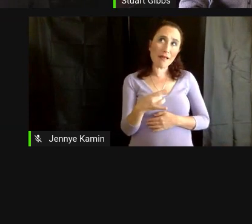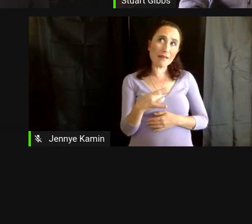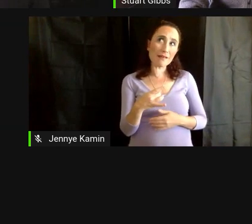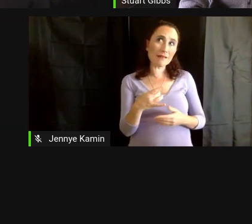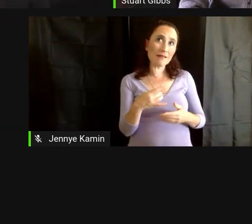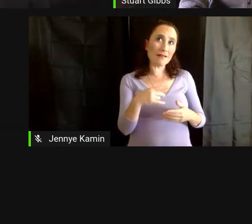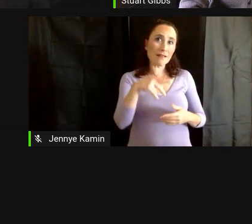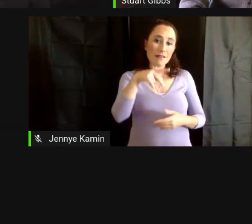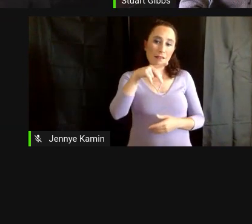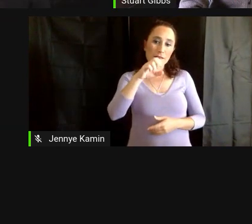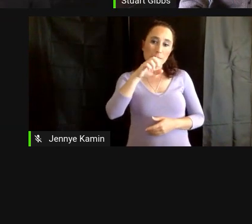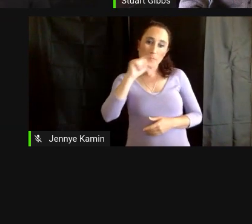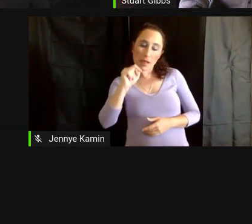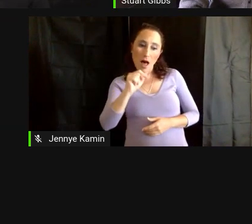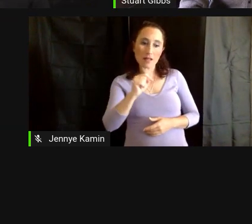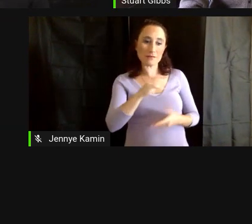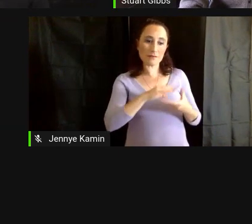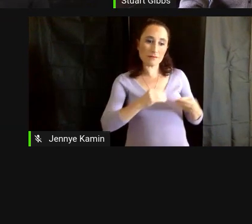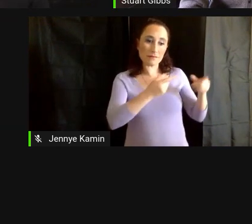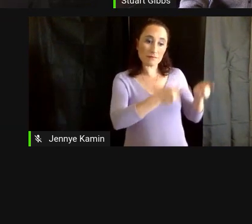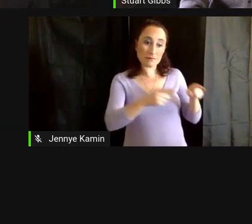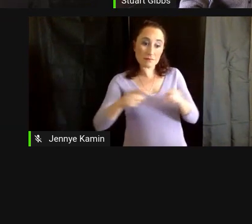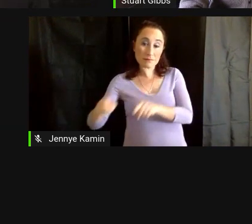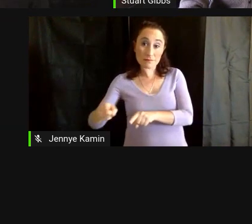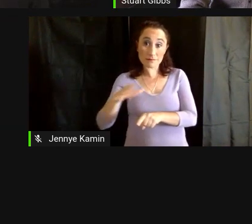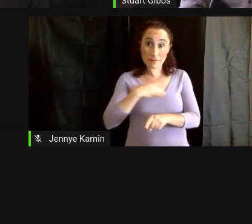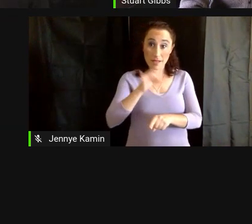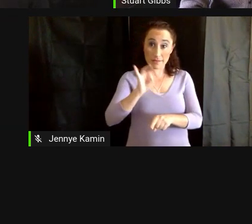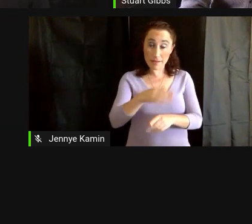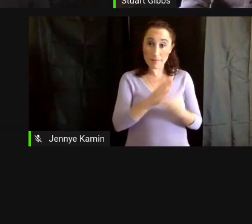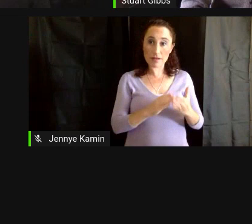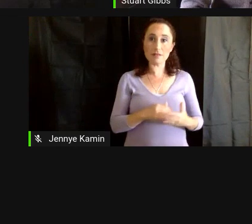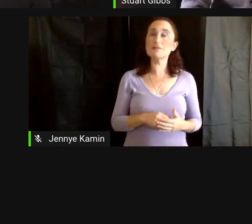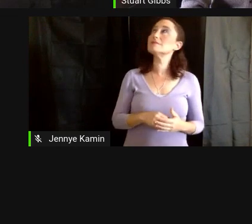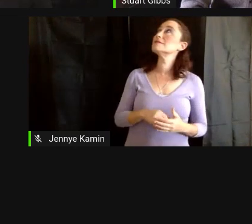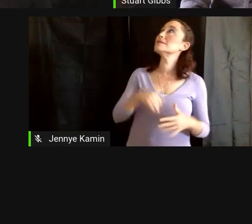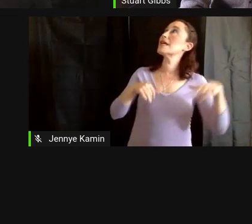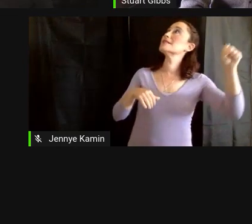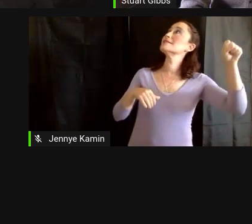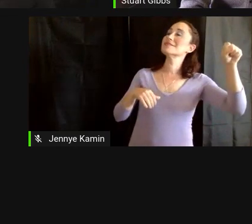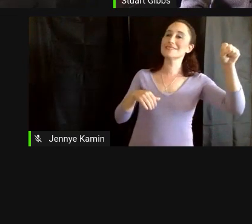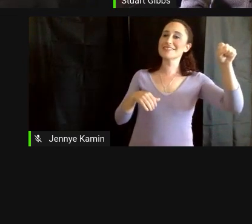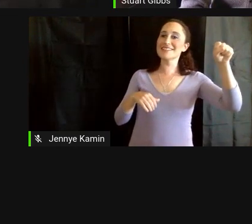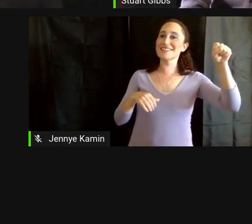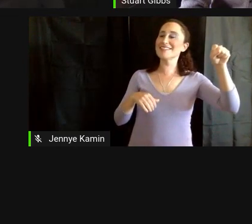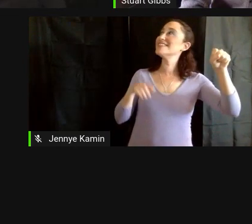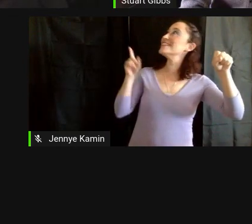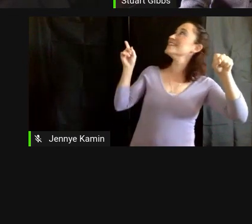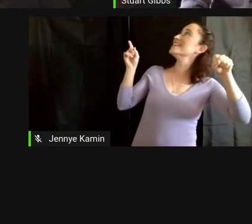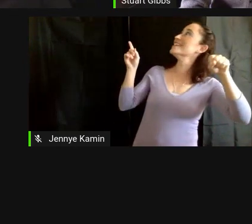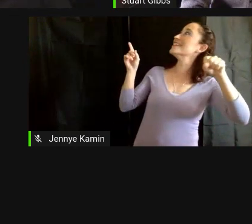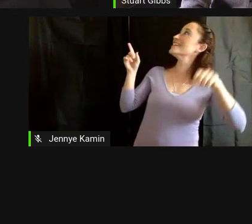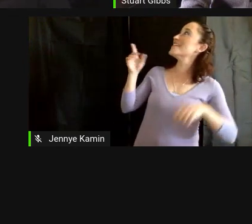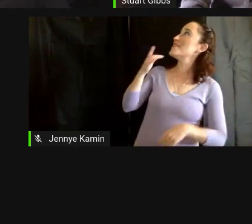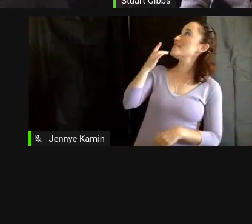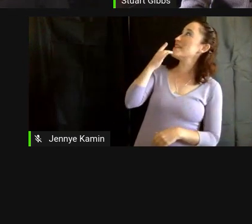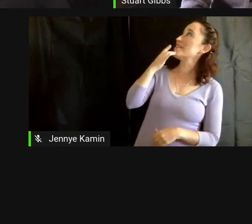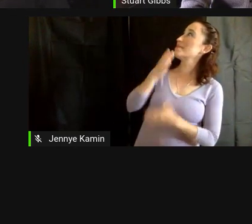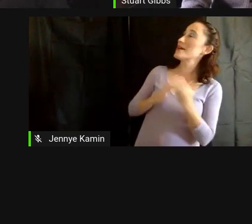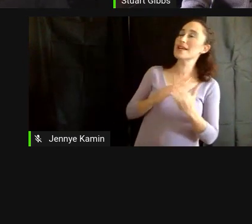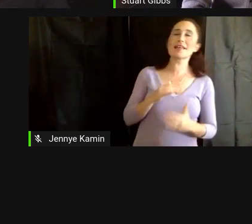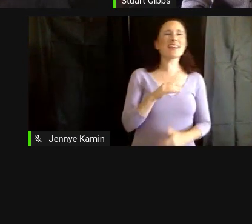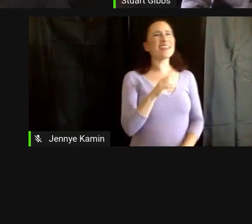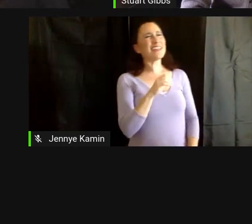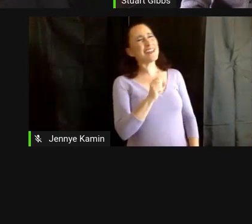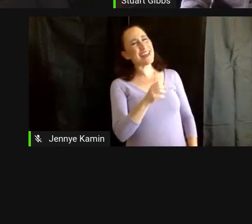do you like the plot part, the plotting part of writing a book? Yes. I love it. That's your favorite part. Yeah. Yes and